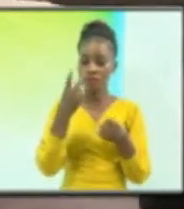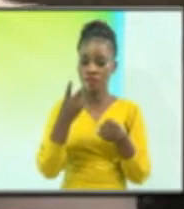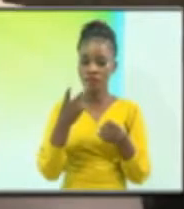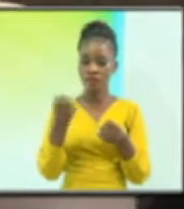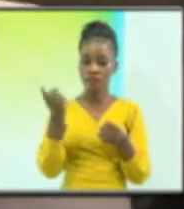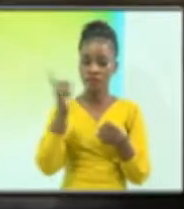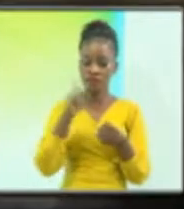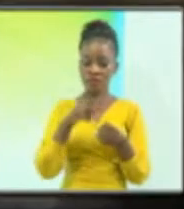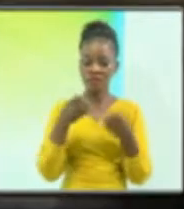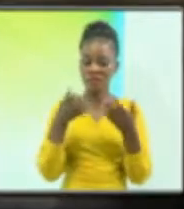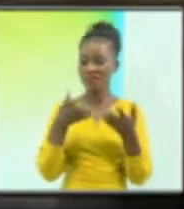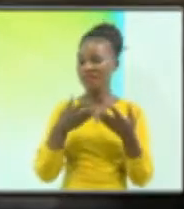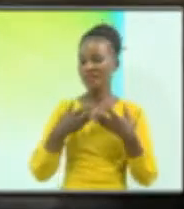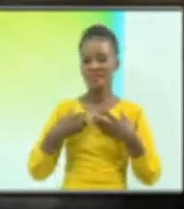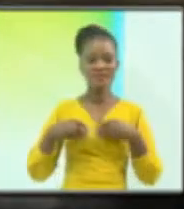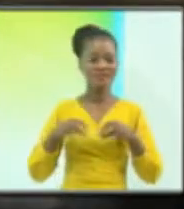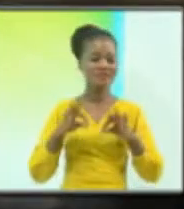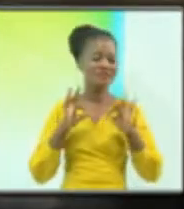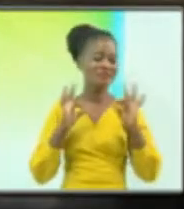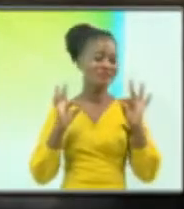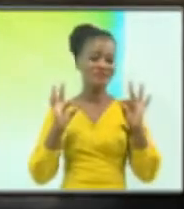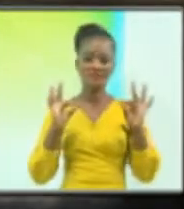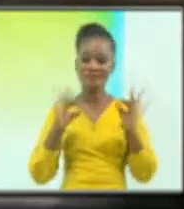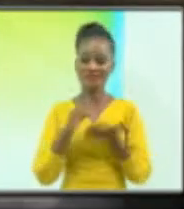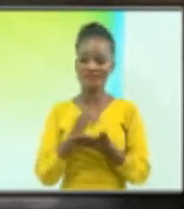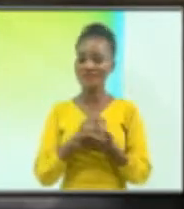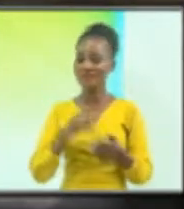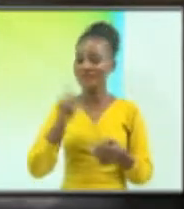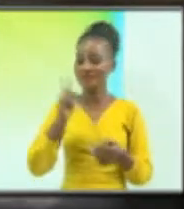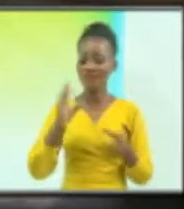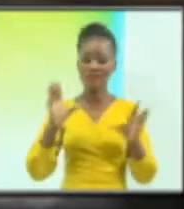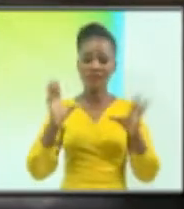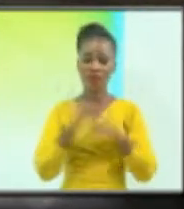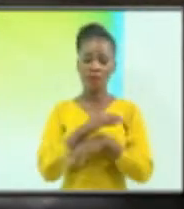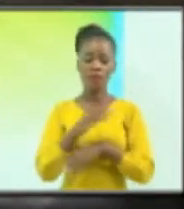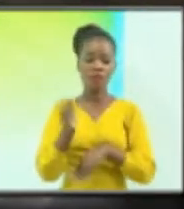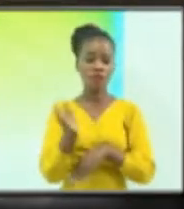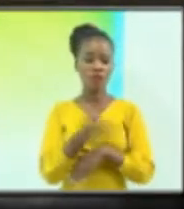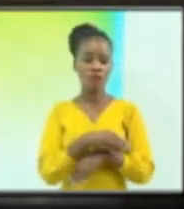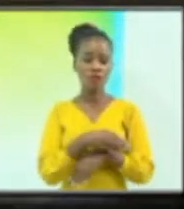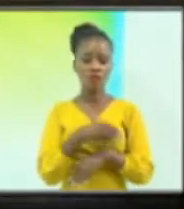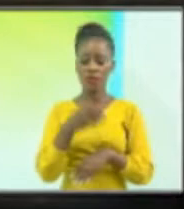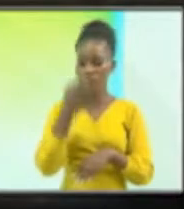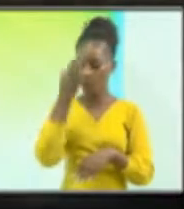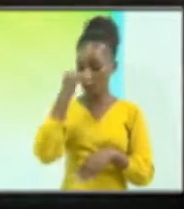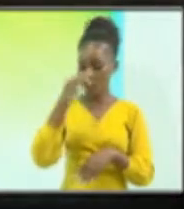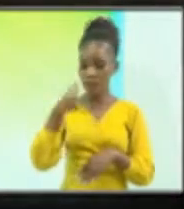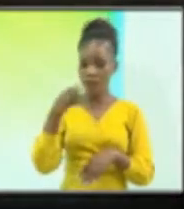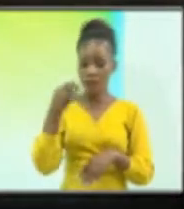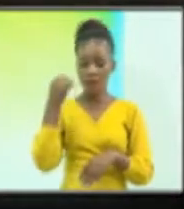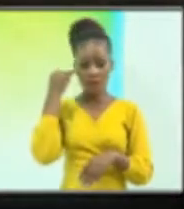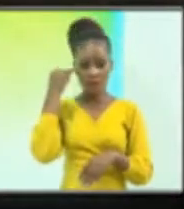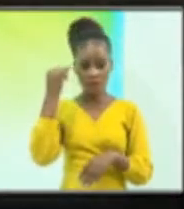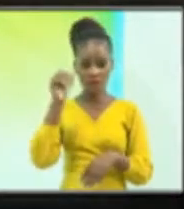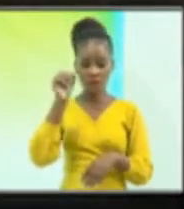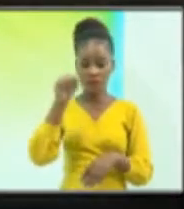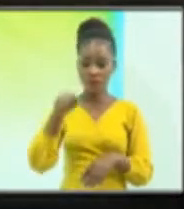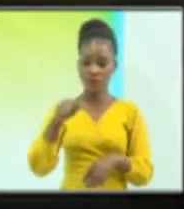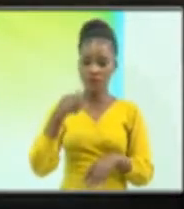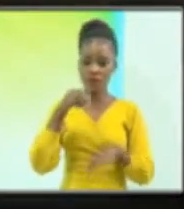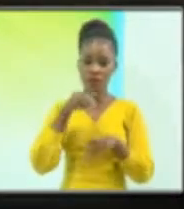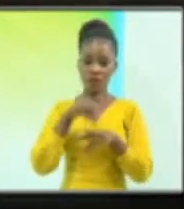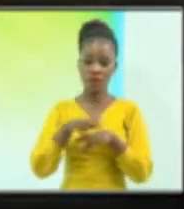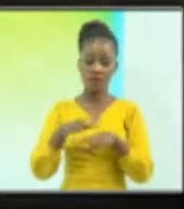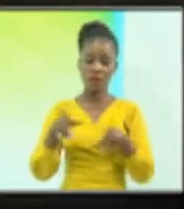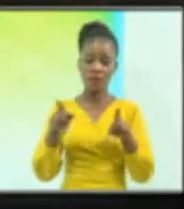now. Now that's why we are now, but we have not completely abandoned that idea of acquiring mobile enrollment